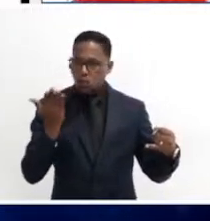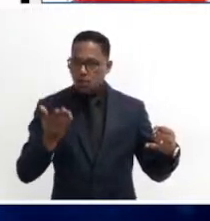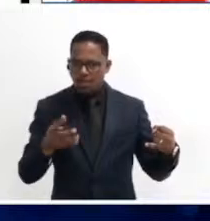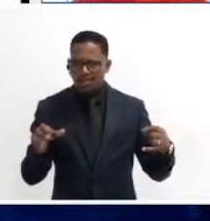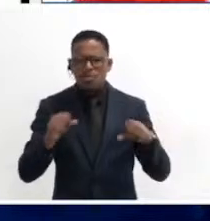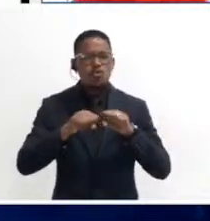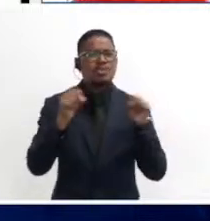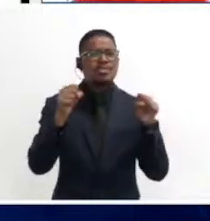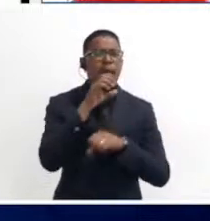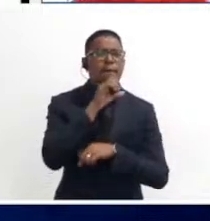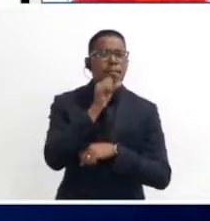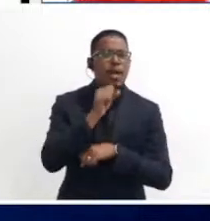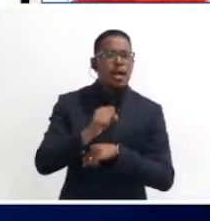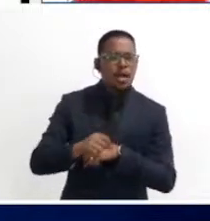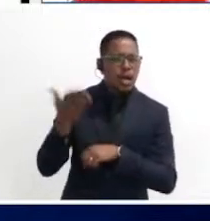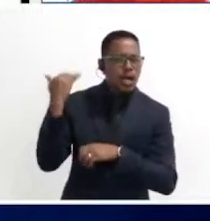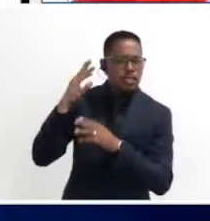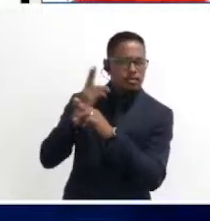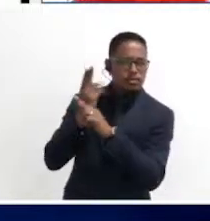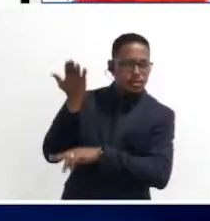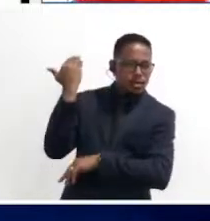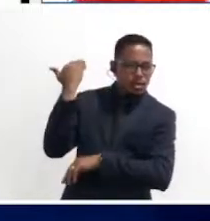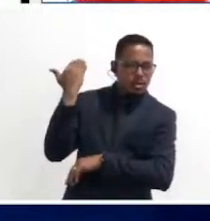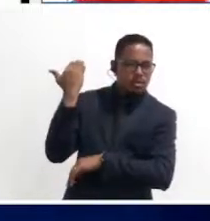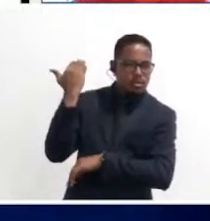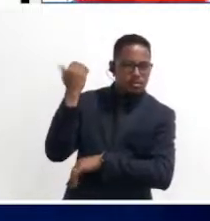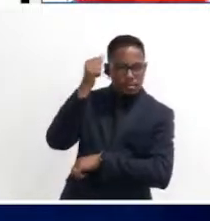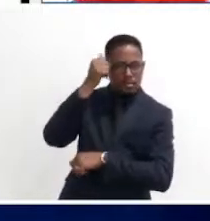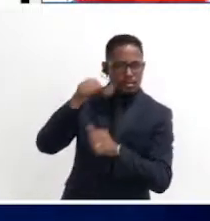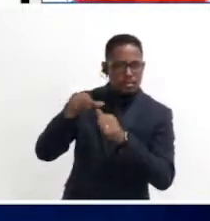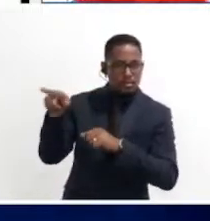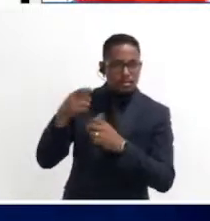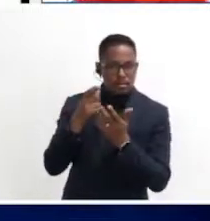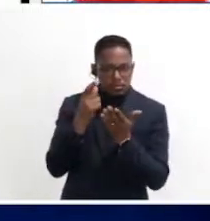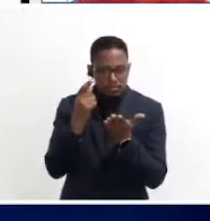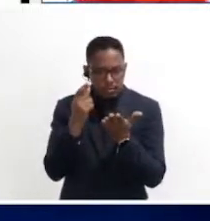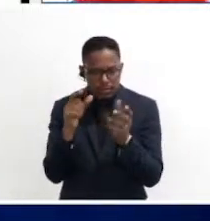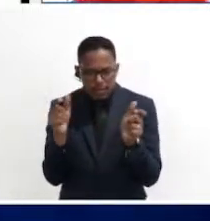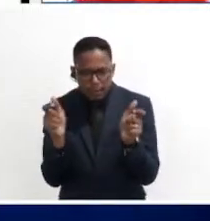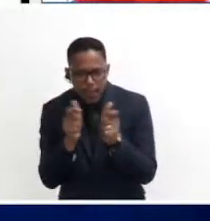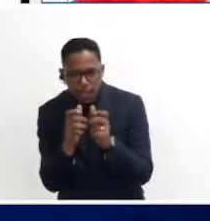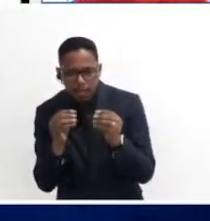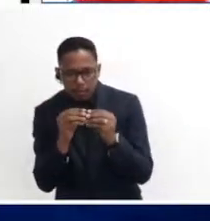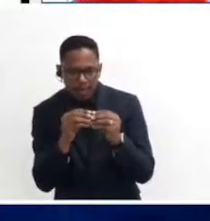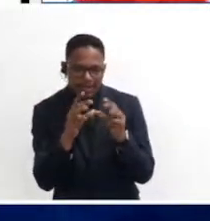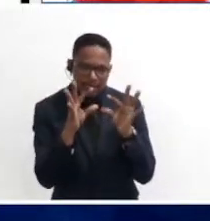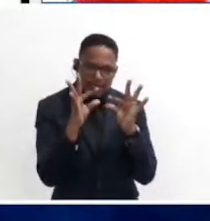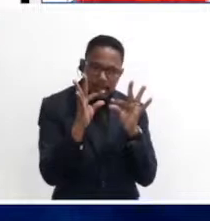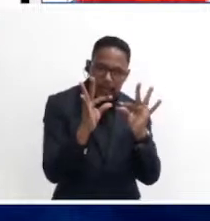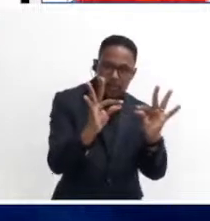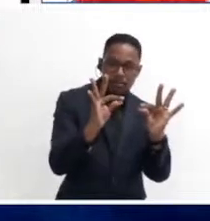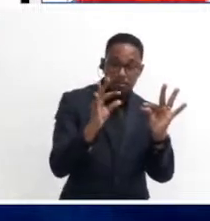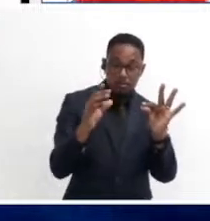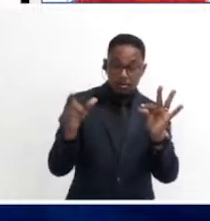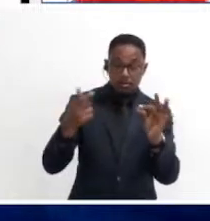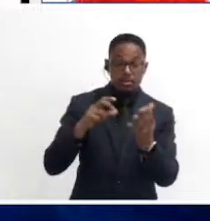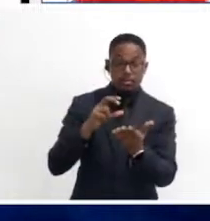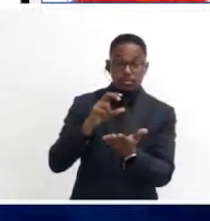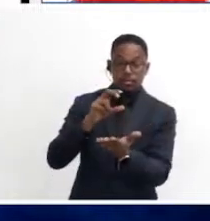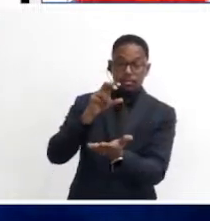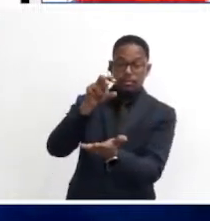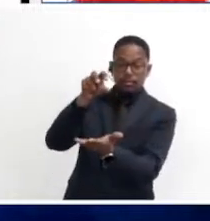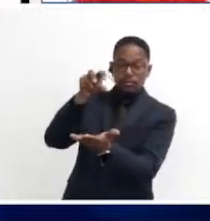have. And so the package is quite smaller, it's thinner when it's mounted on a board, and it's